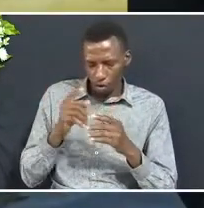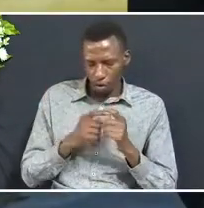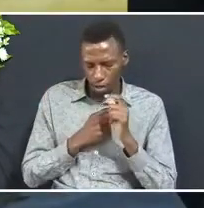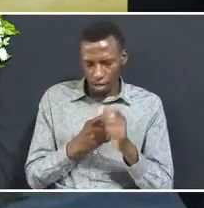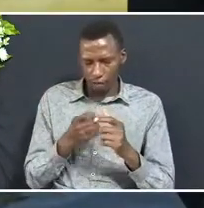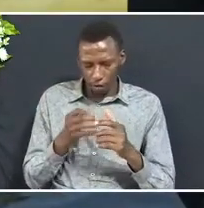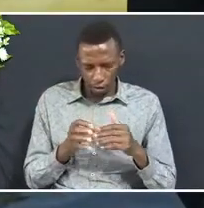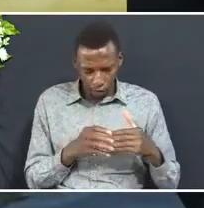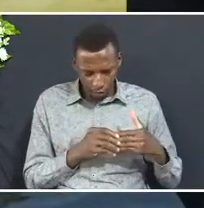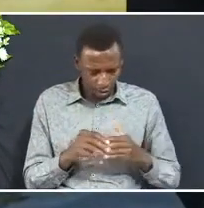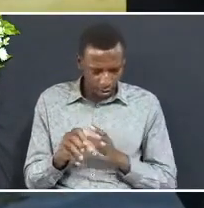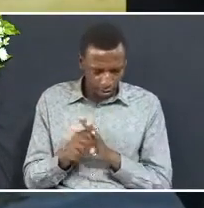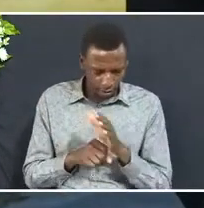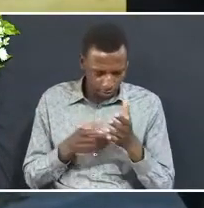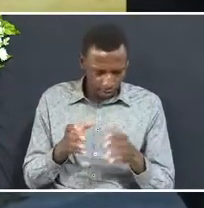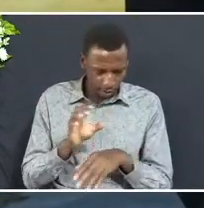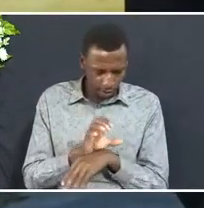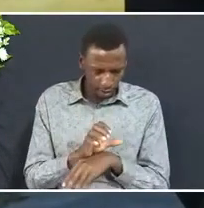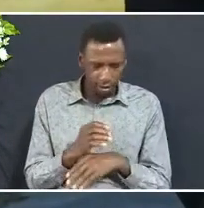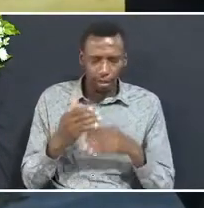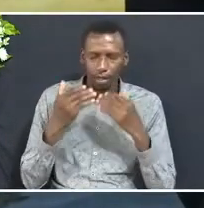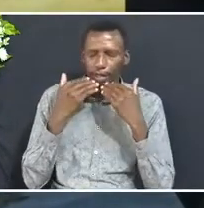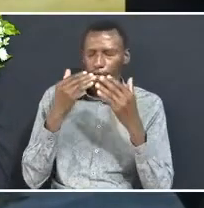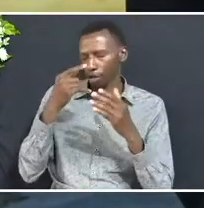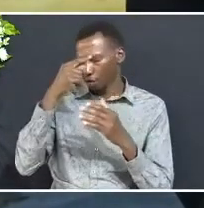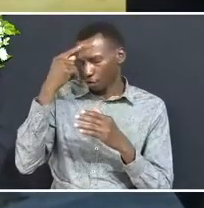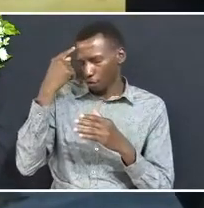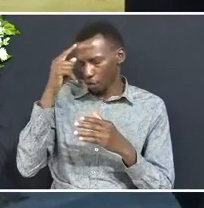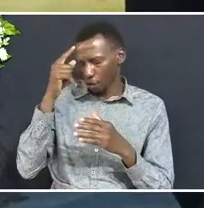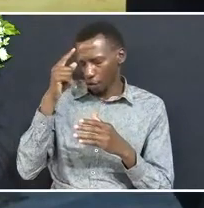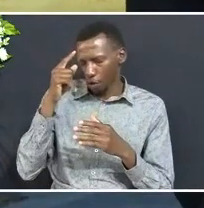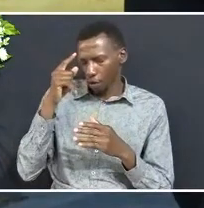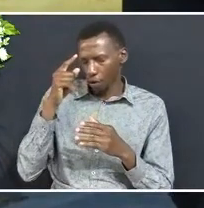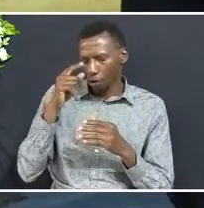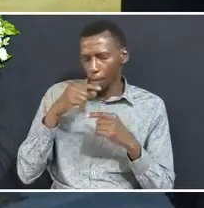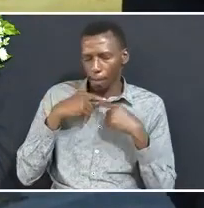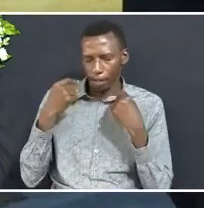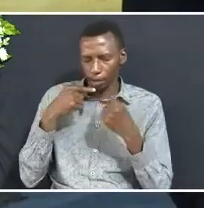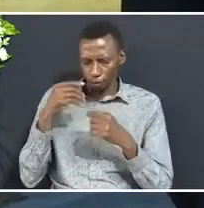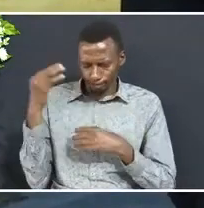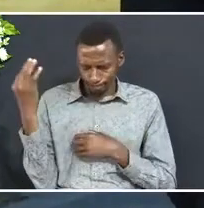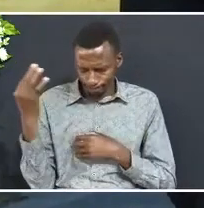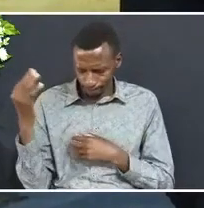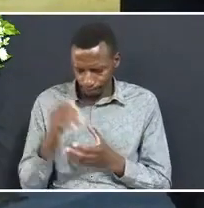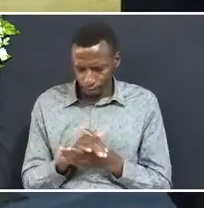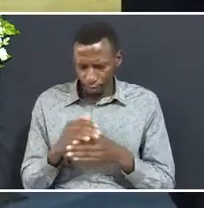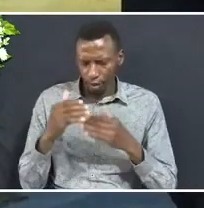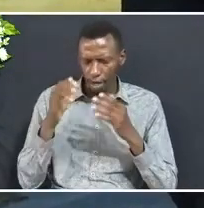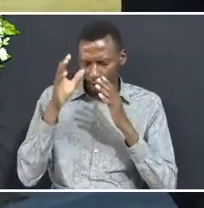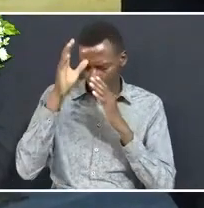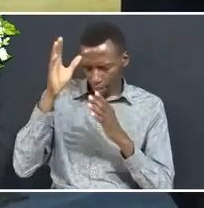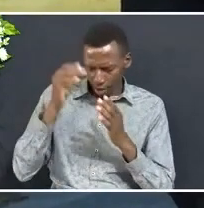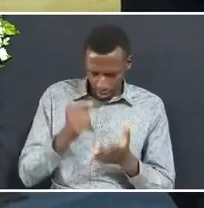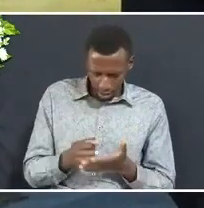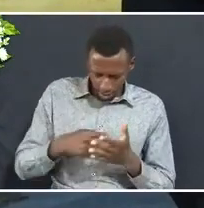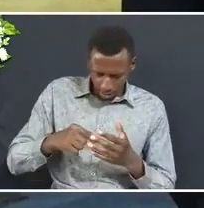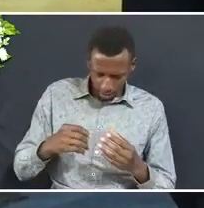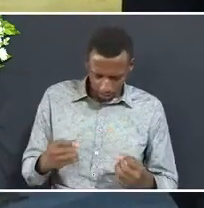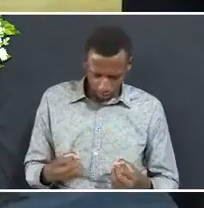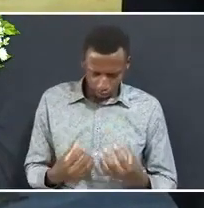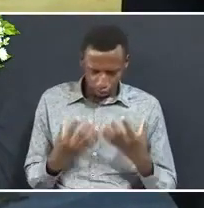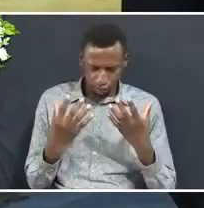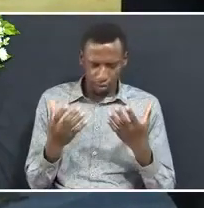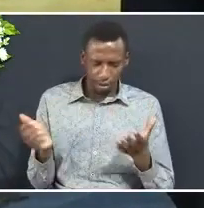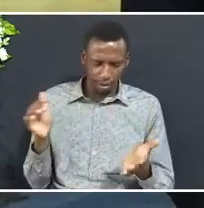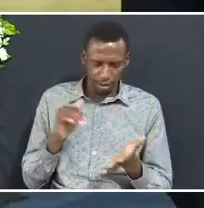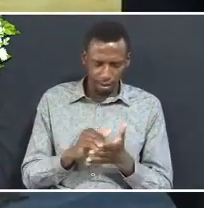this church. Thank you for the pastor who has been breaking the bread of life. Father, help us that we can be revived once again.